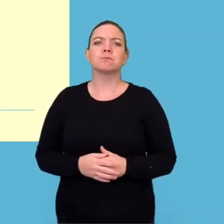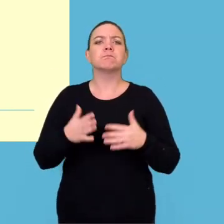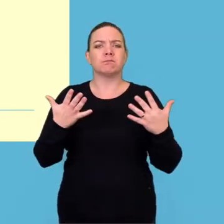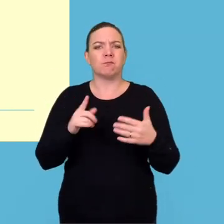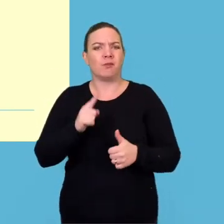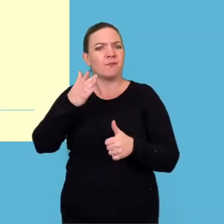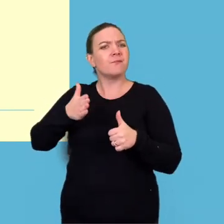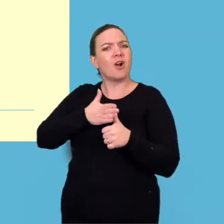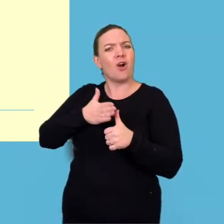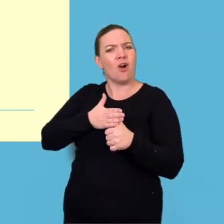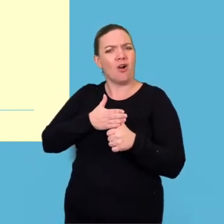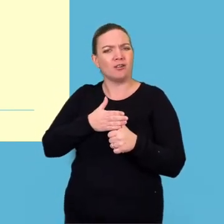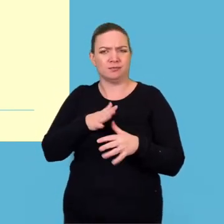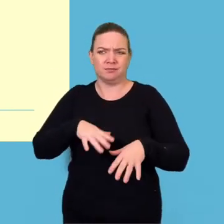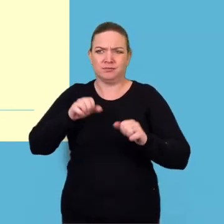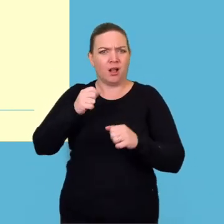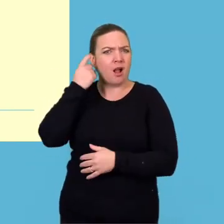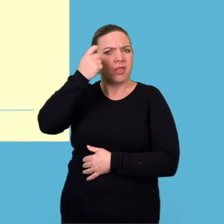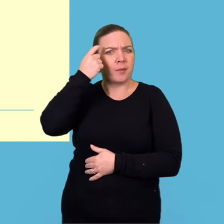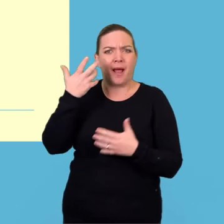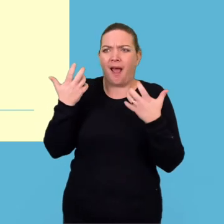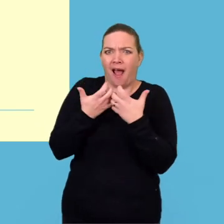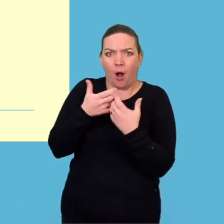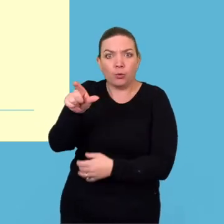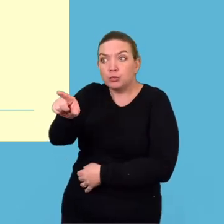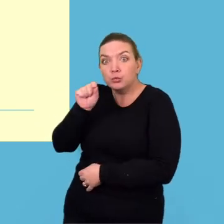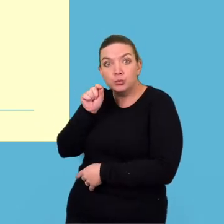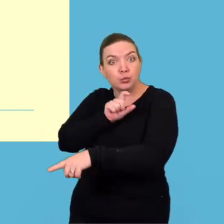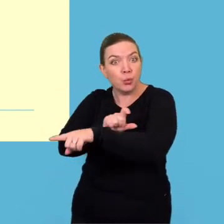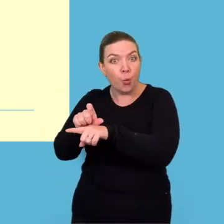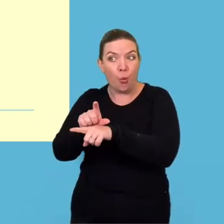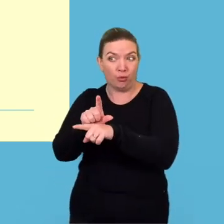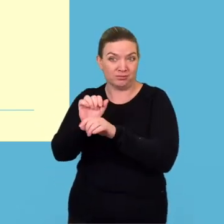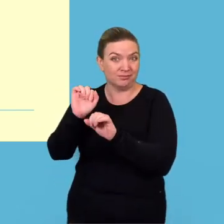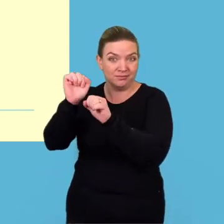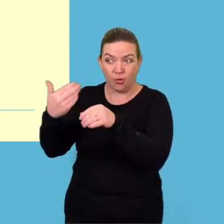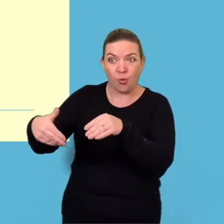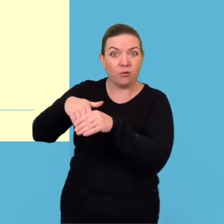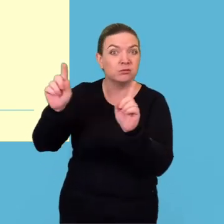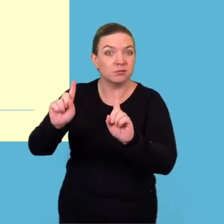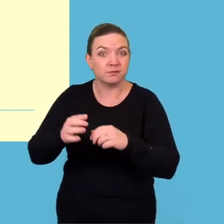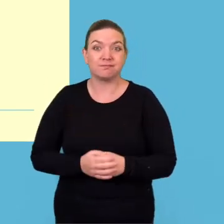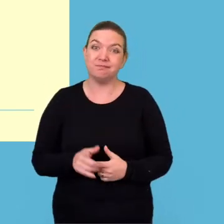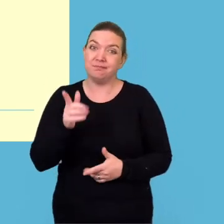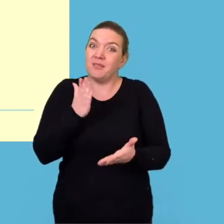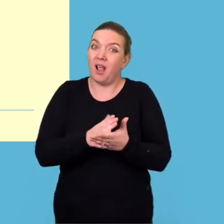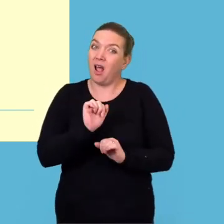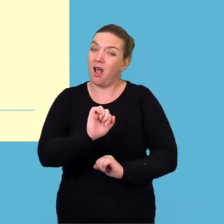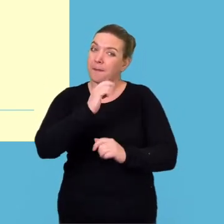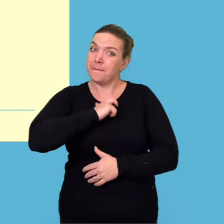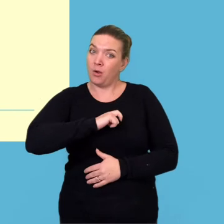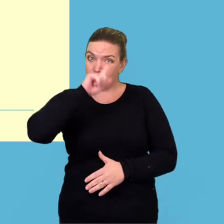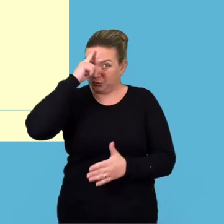by thinking about how to choose the course based on the content. This is a very personal decision, but you'll want to make sure that whatever